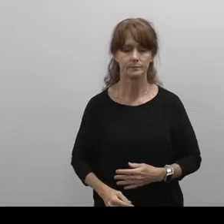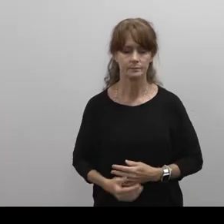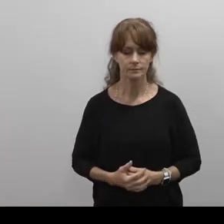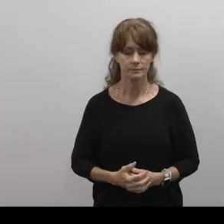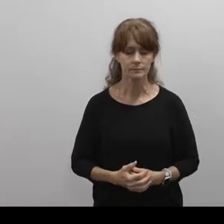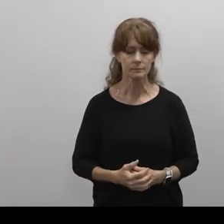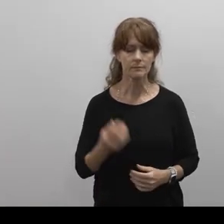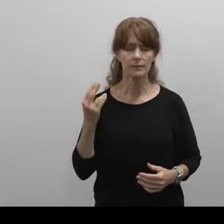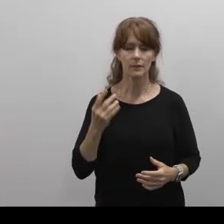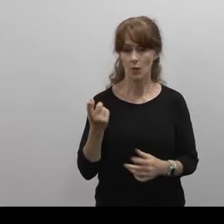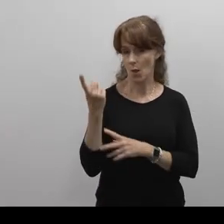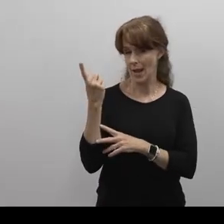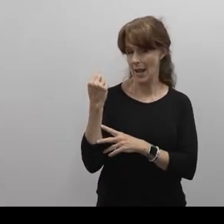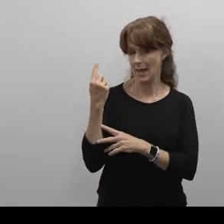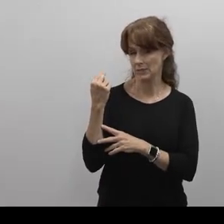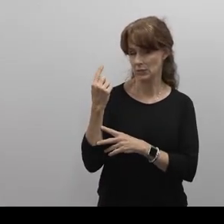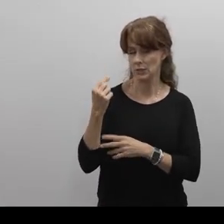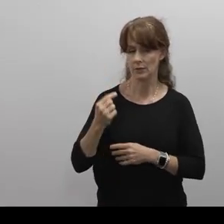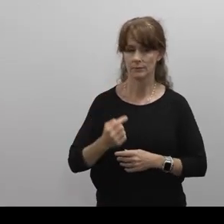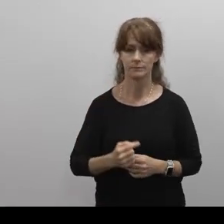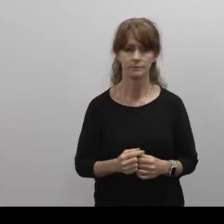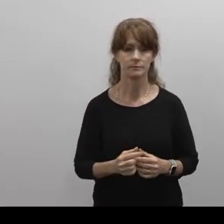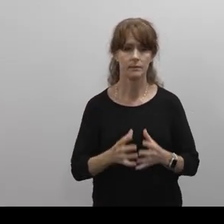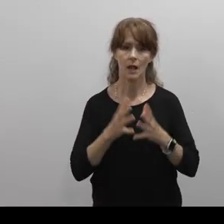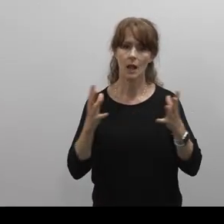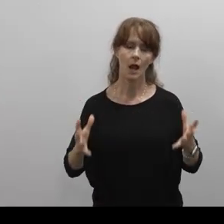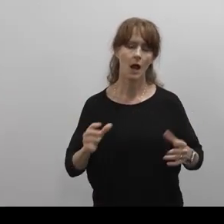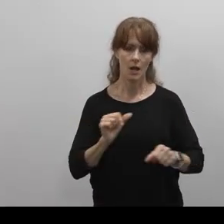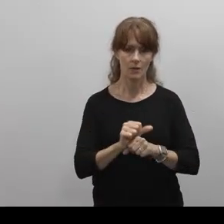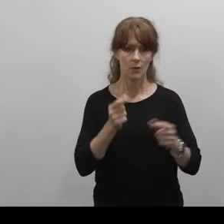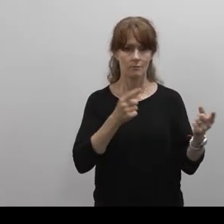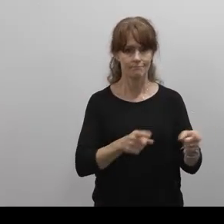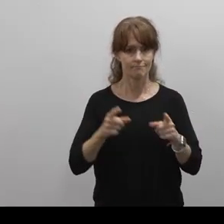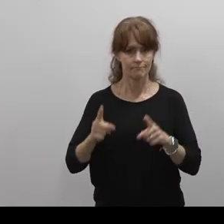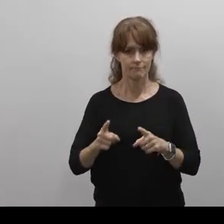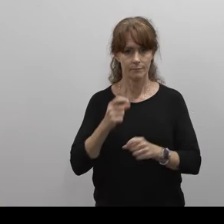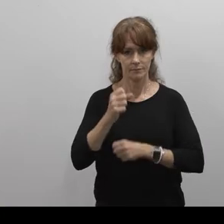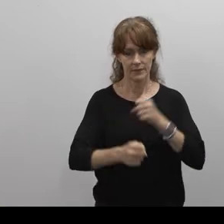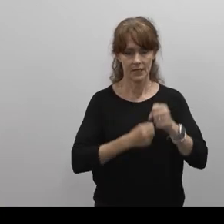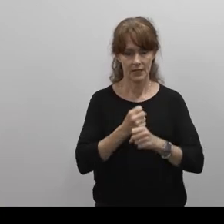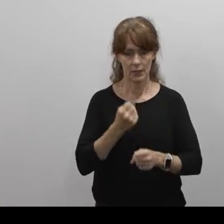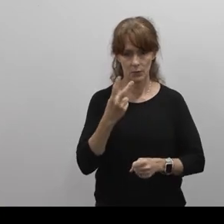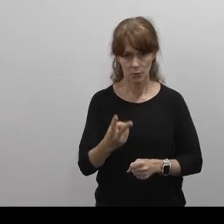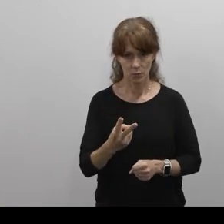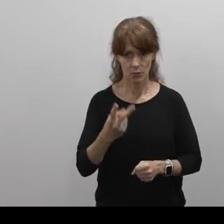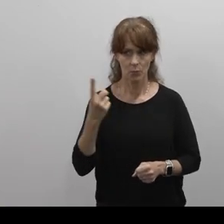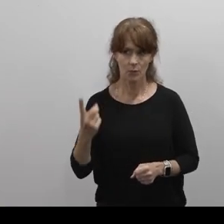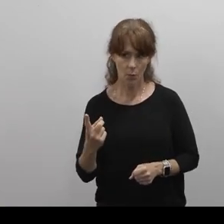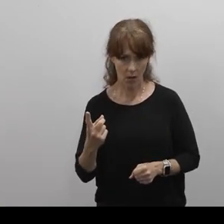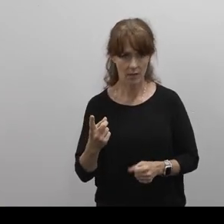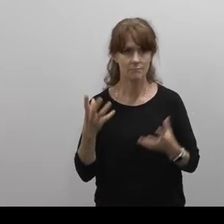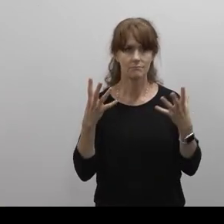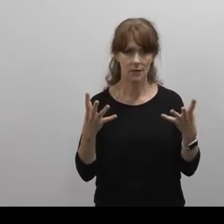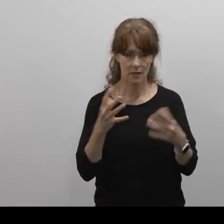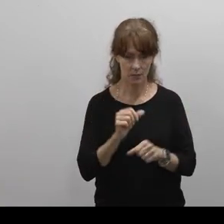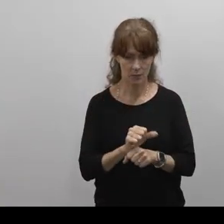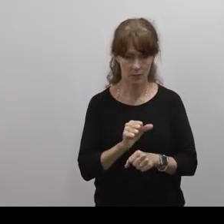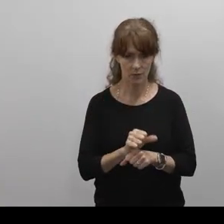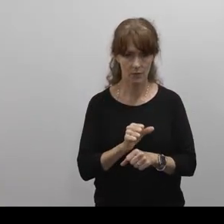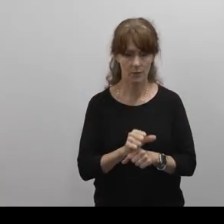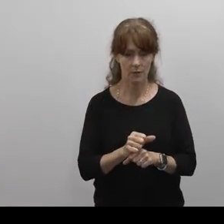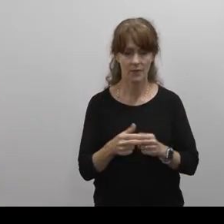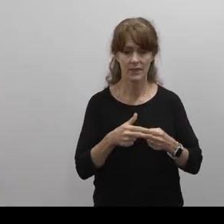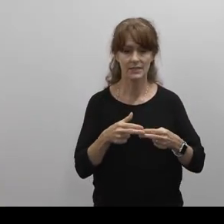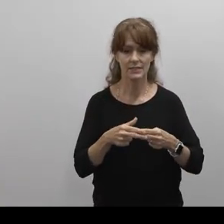Thinking about this last year, again, as much work took place in year two as did year one. And so what this slide represents at a high